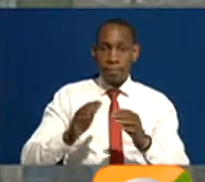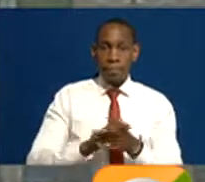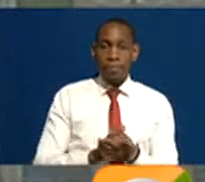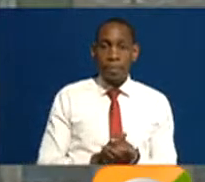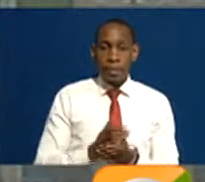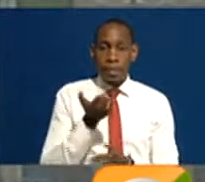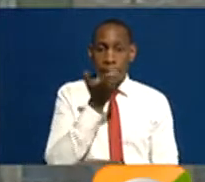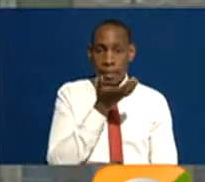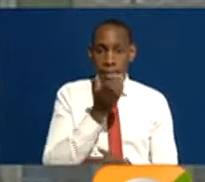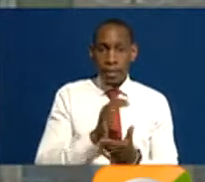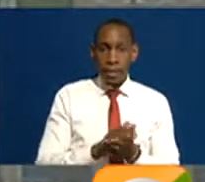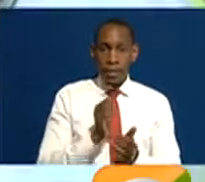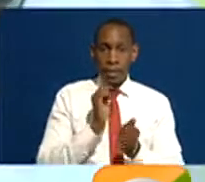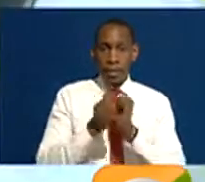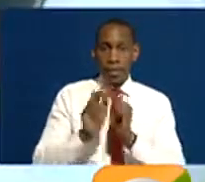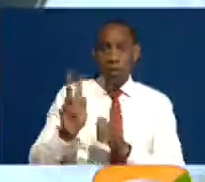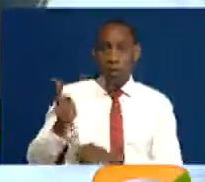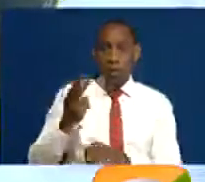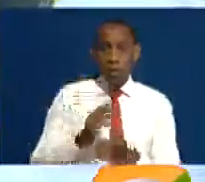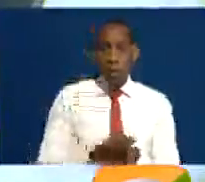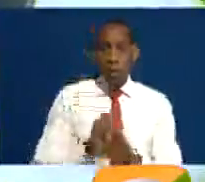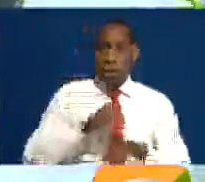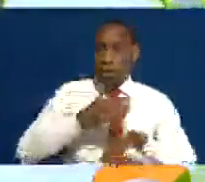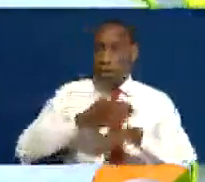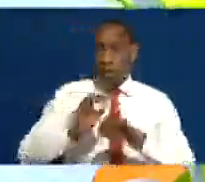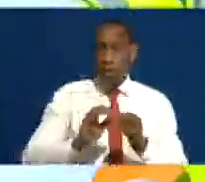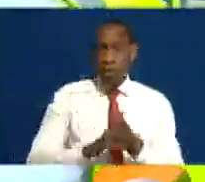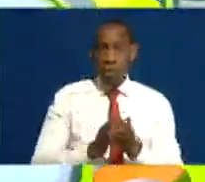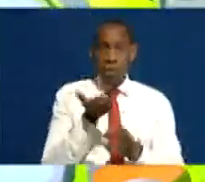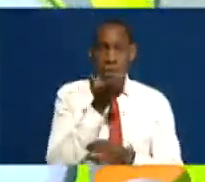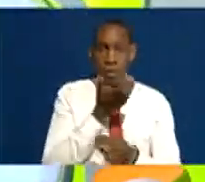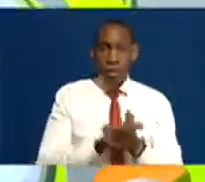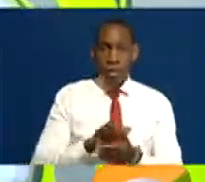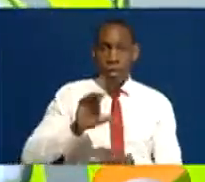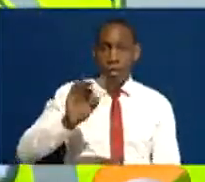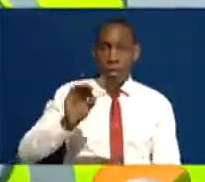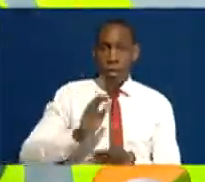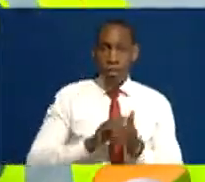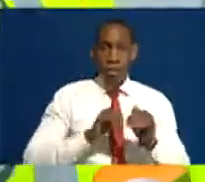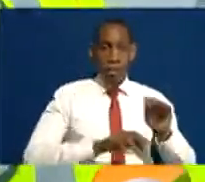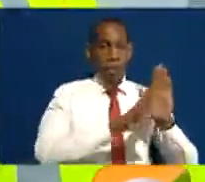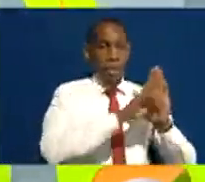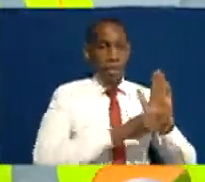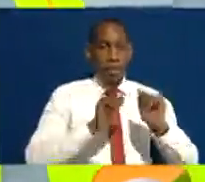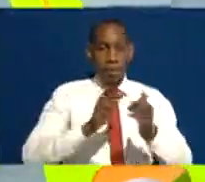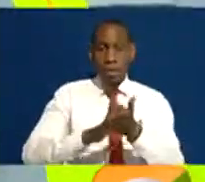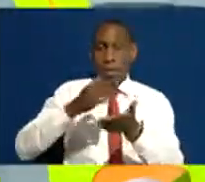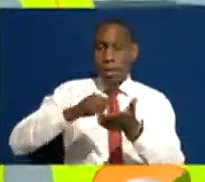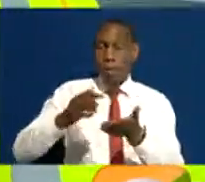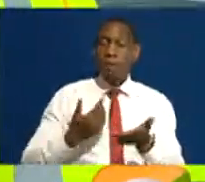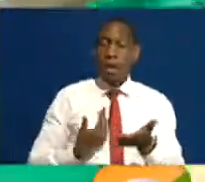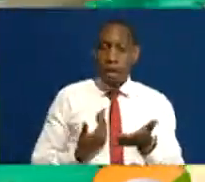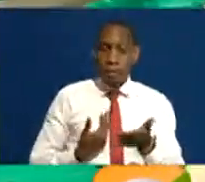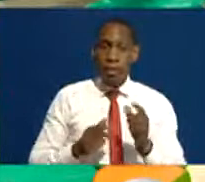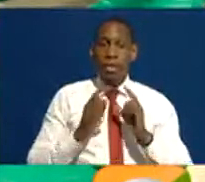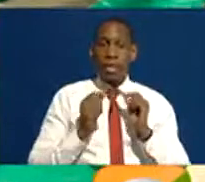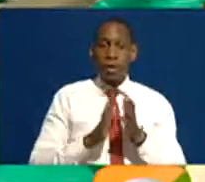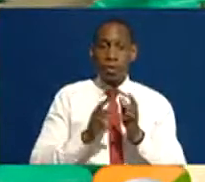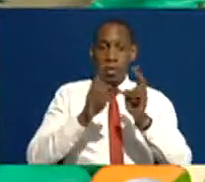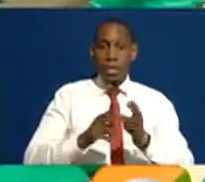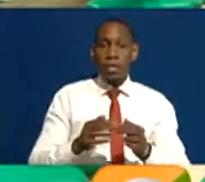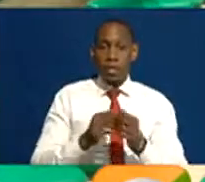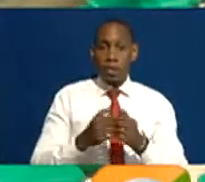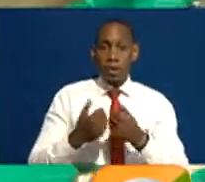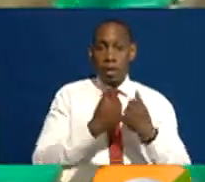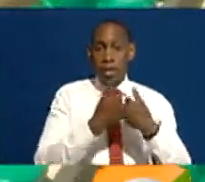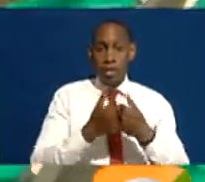stadium. Sports Kenya is in a race to have the stadium CAF compliant in order to get a green light to host international